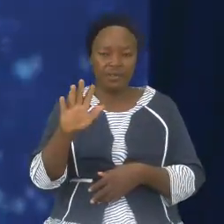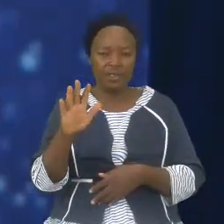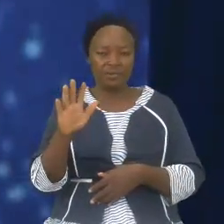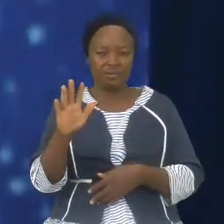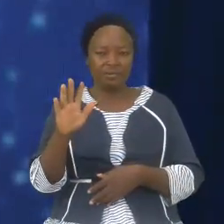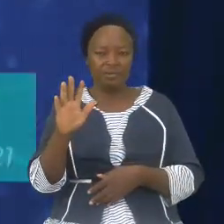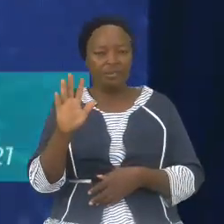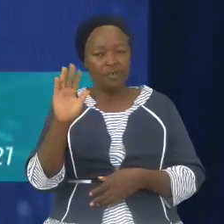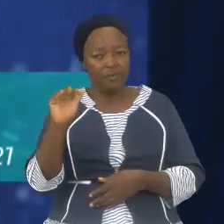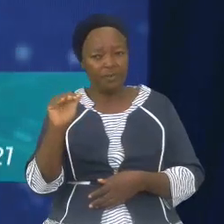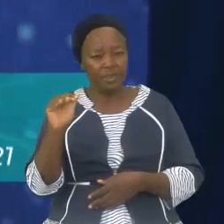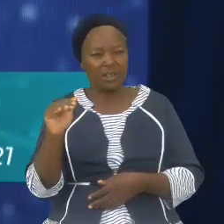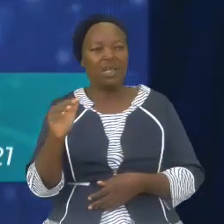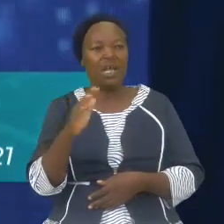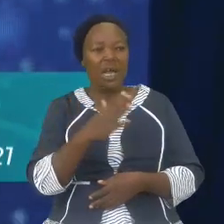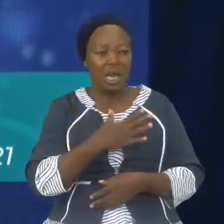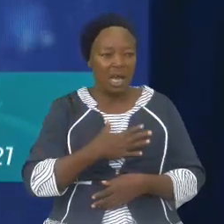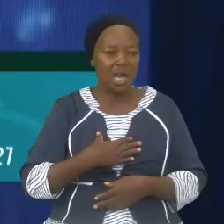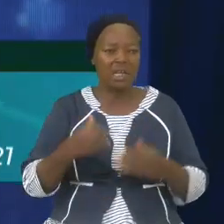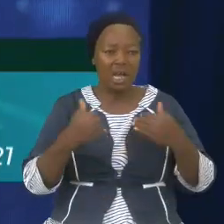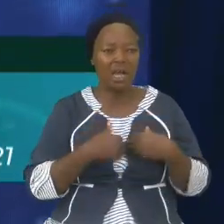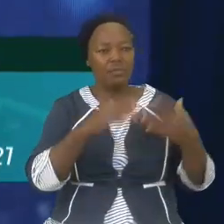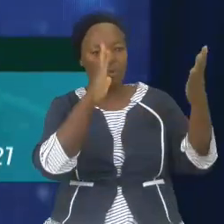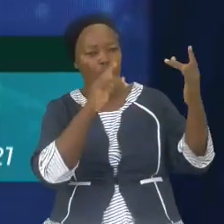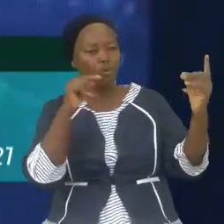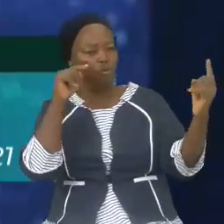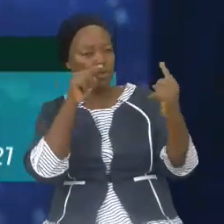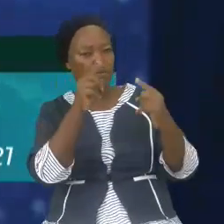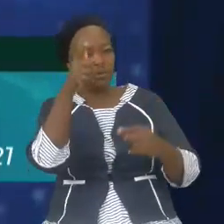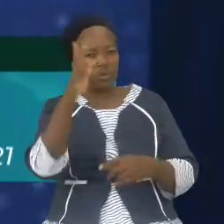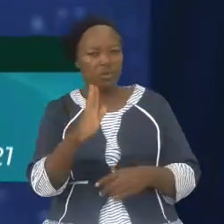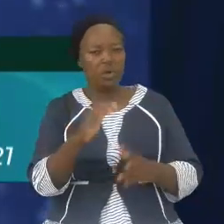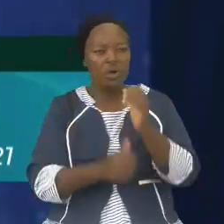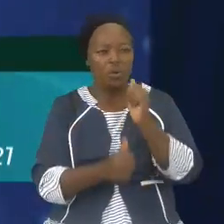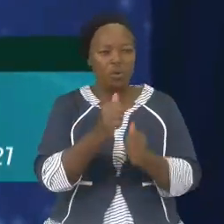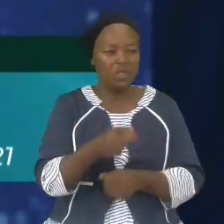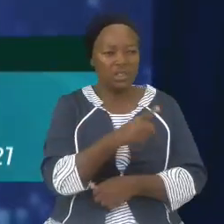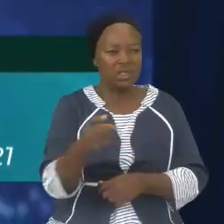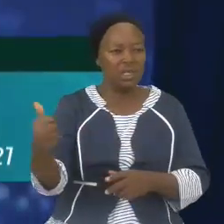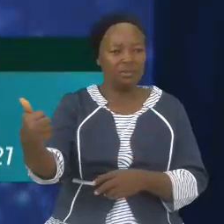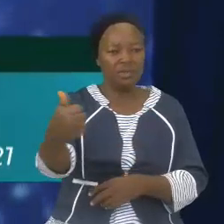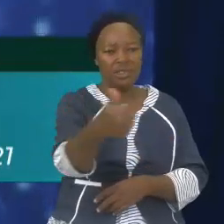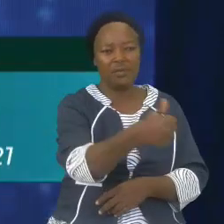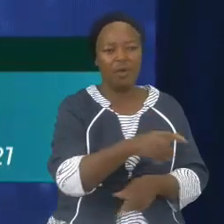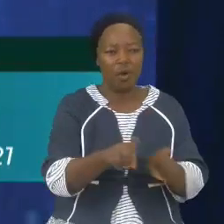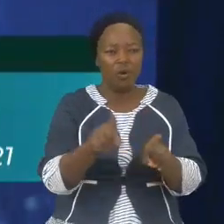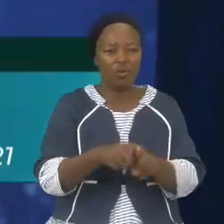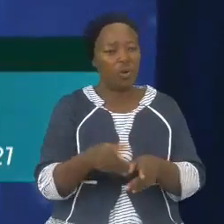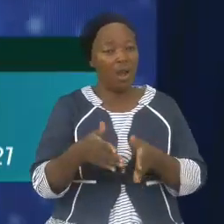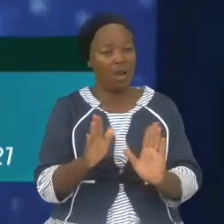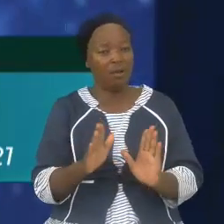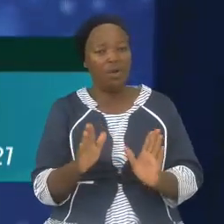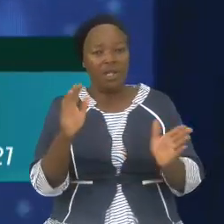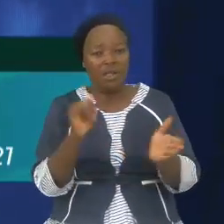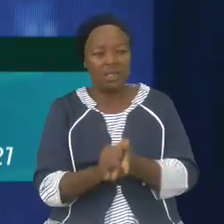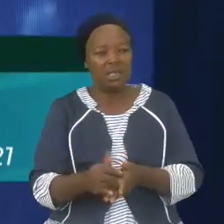15, and have hope toward God, which they themselves also allow, that